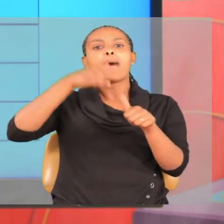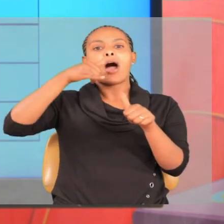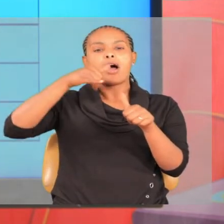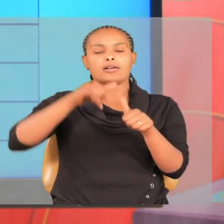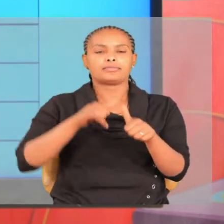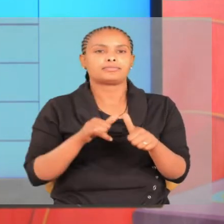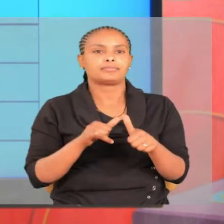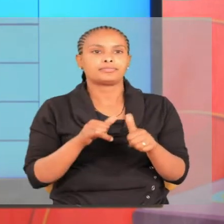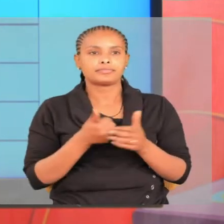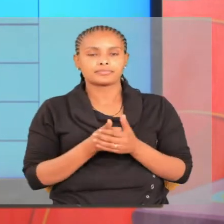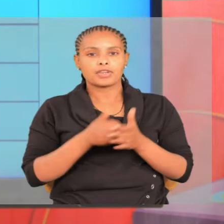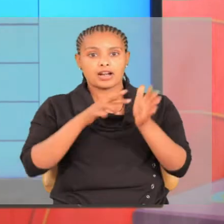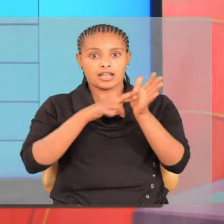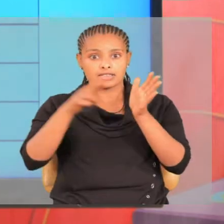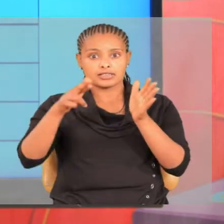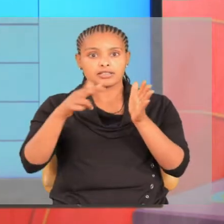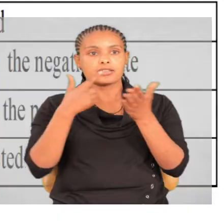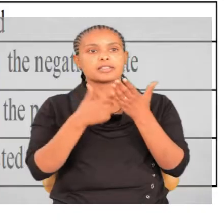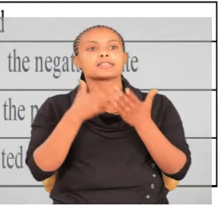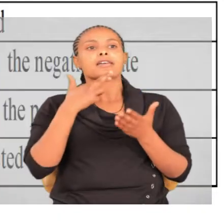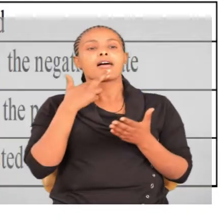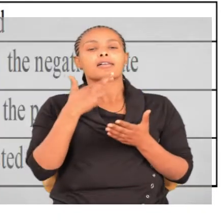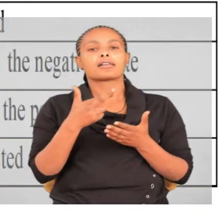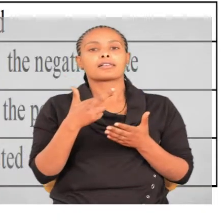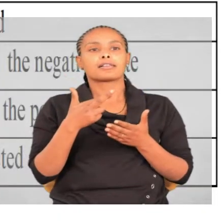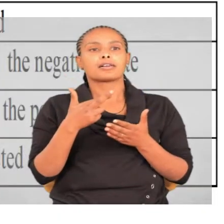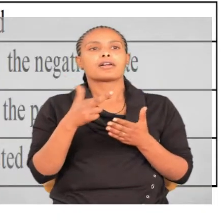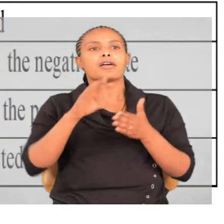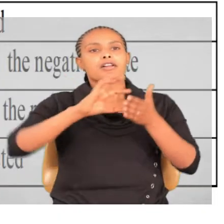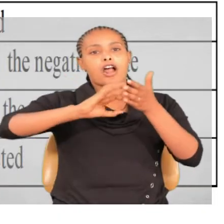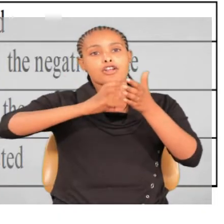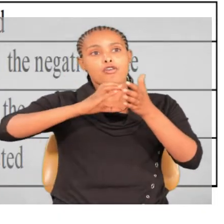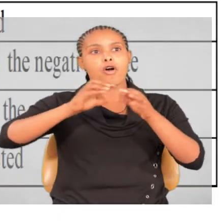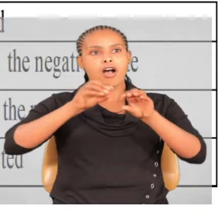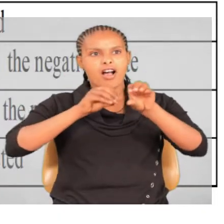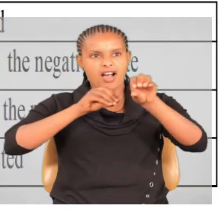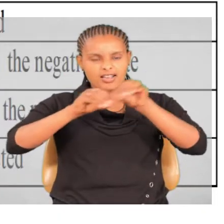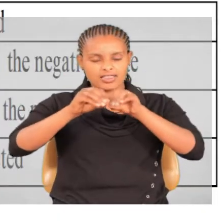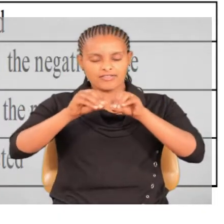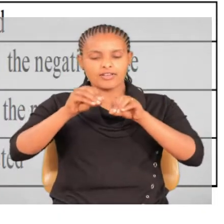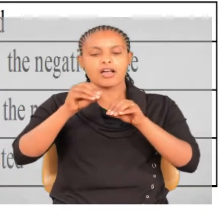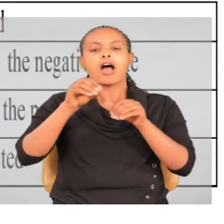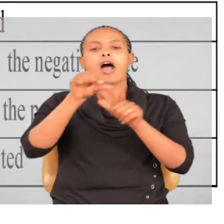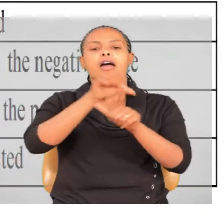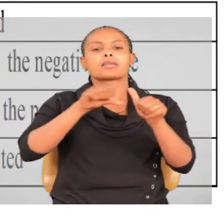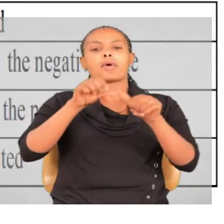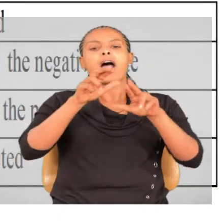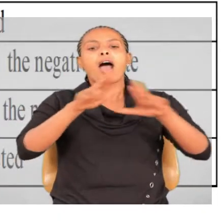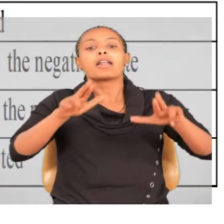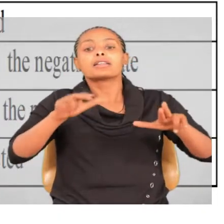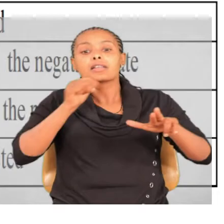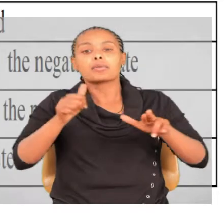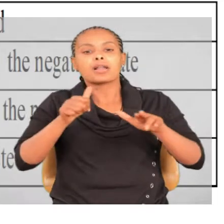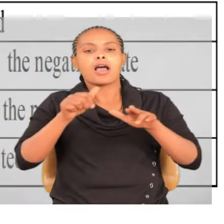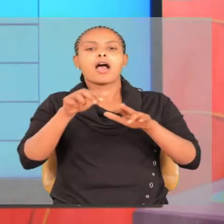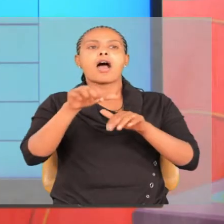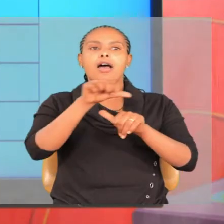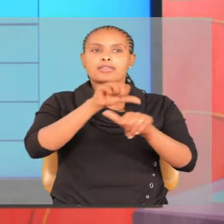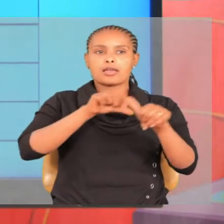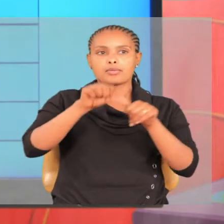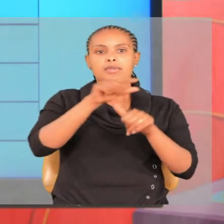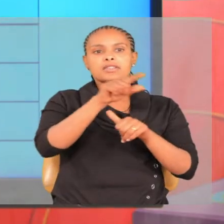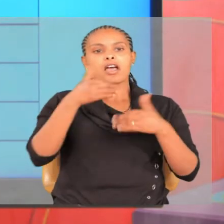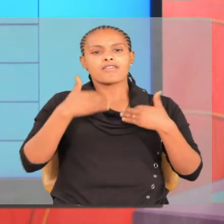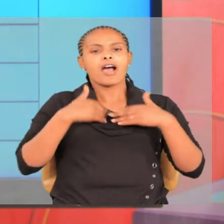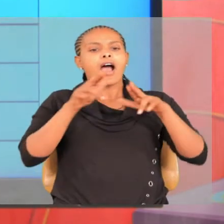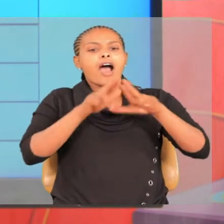rays. These are radioactive atoms, unstable atoms. They